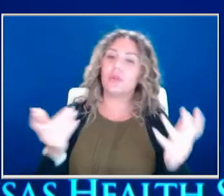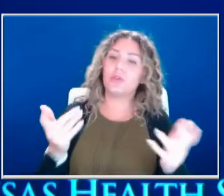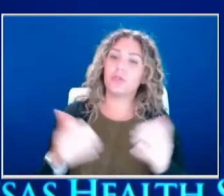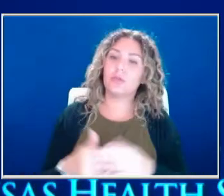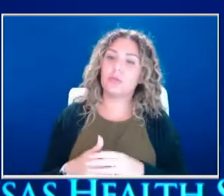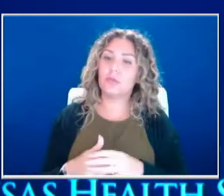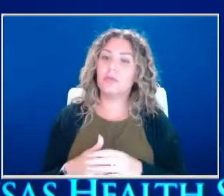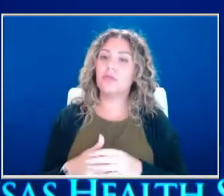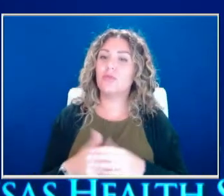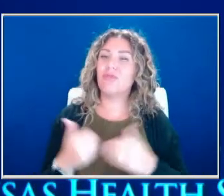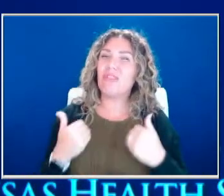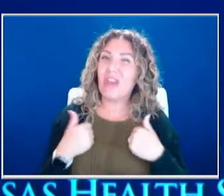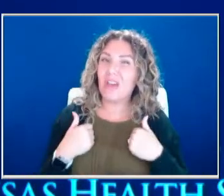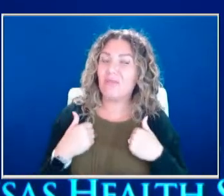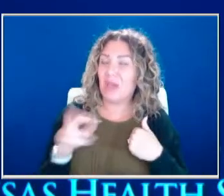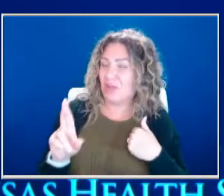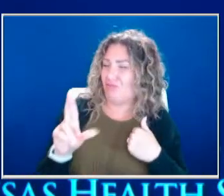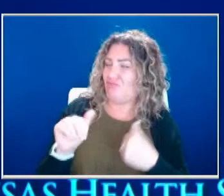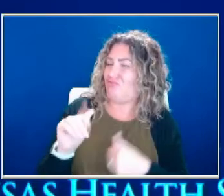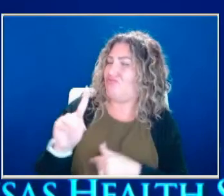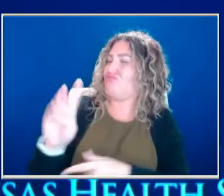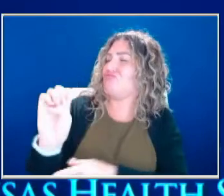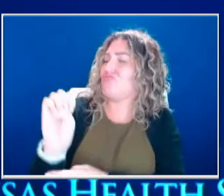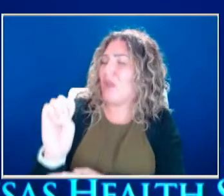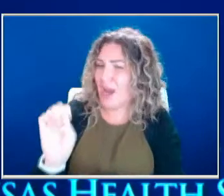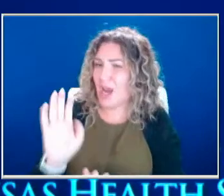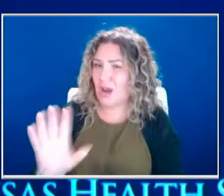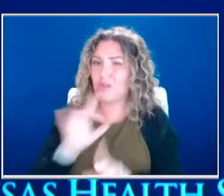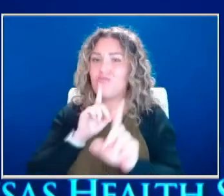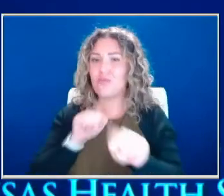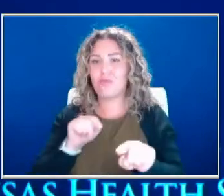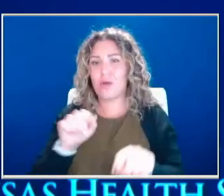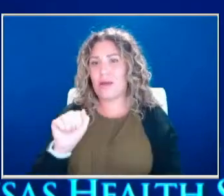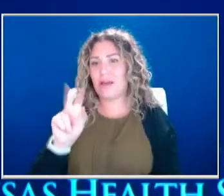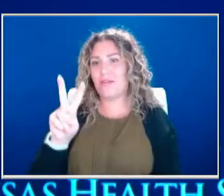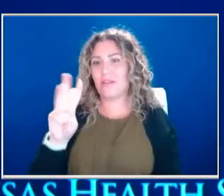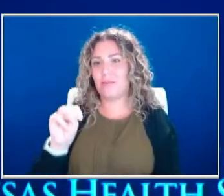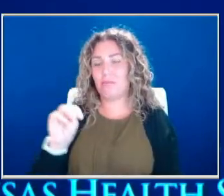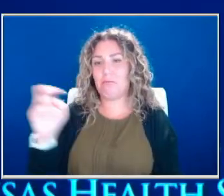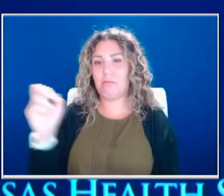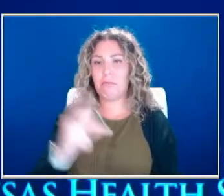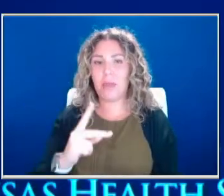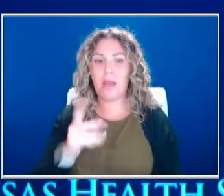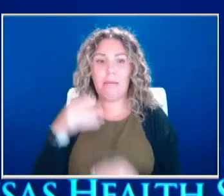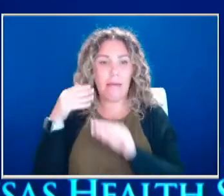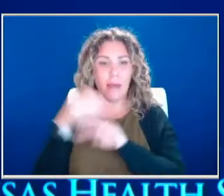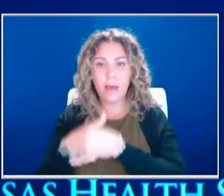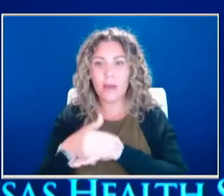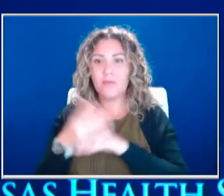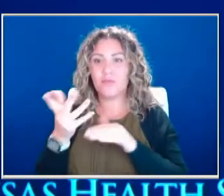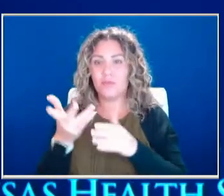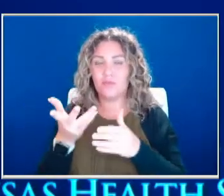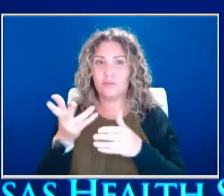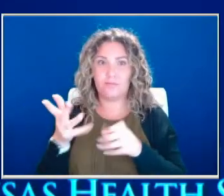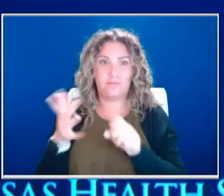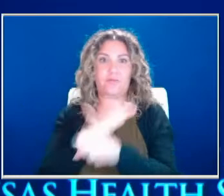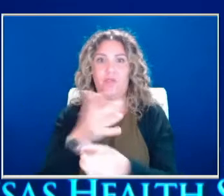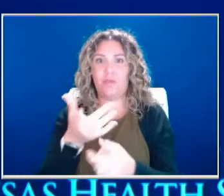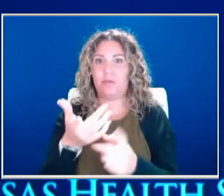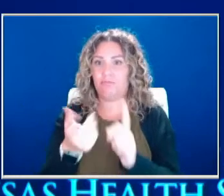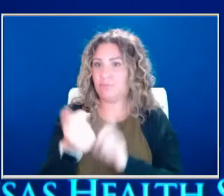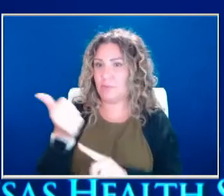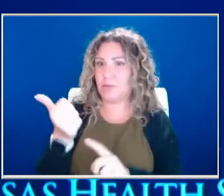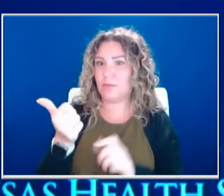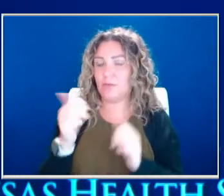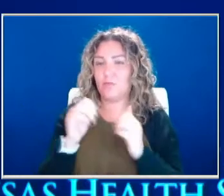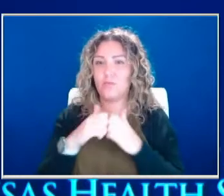been rarely reported instances of AVMs coming back, even after they are completely gone on an arteriogram, and